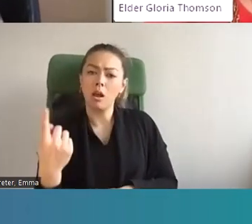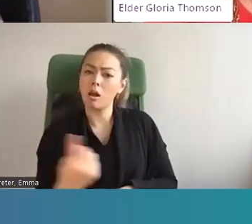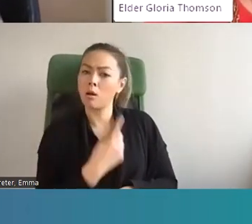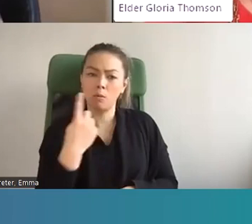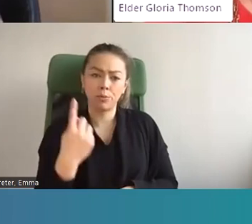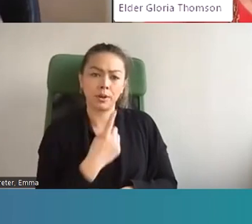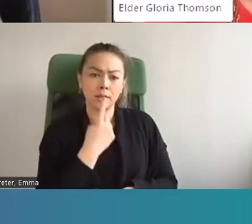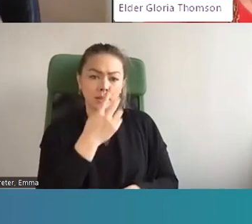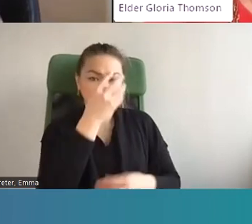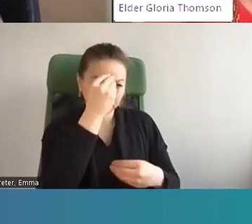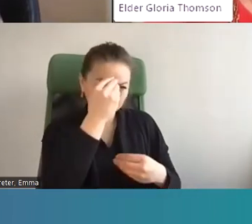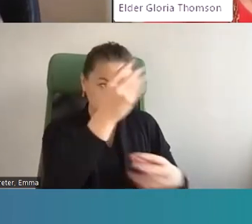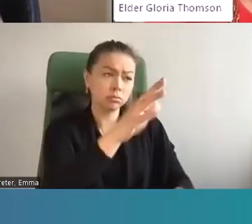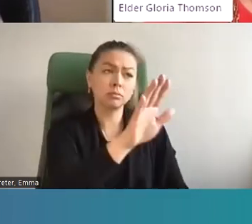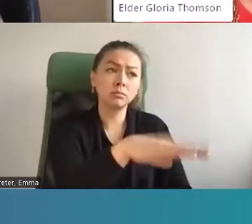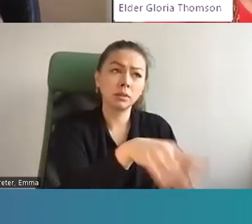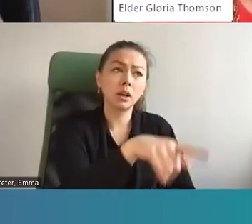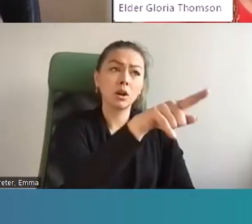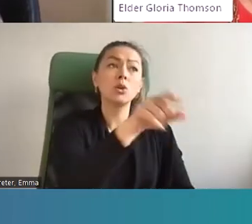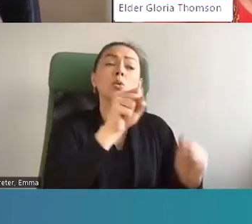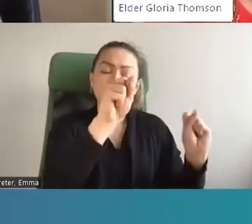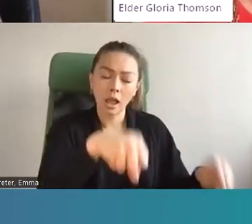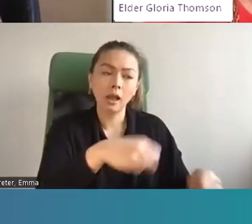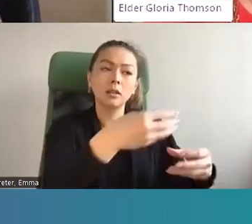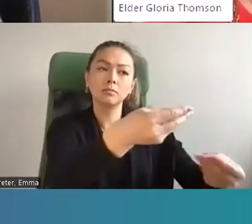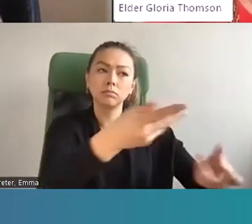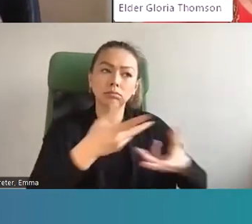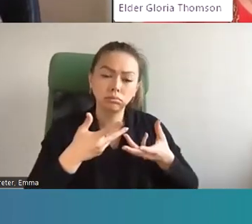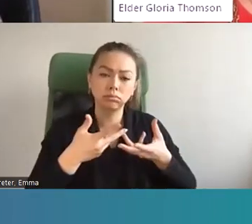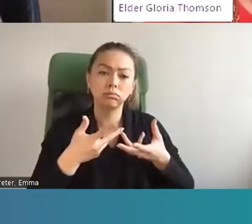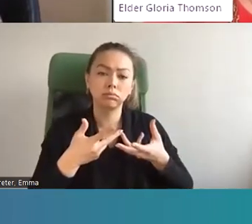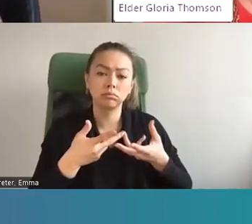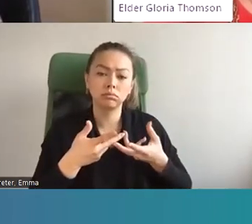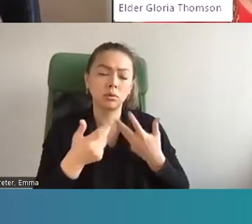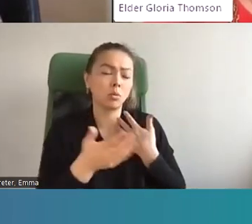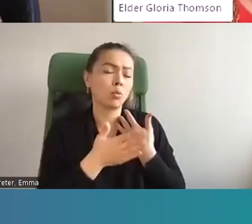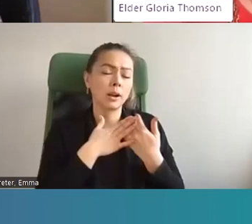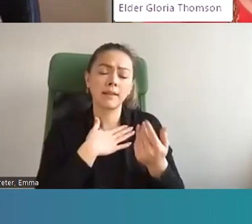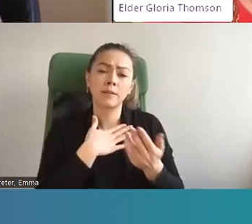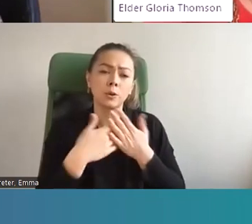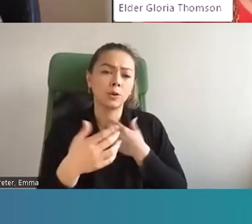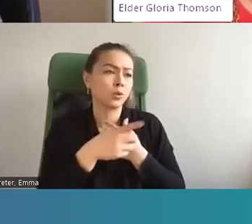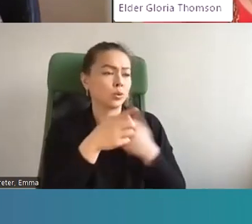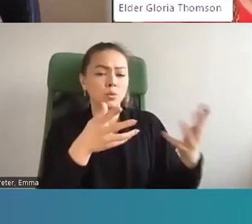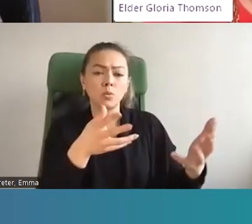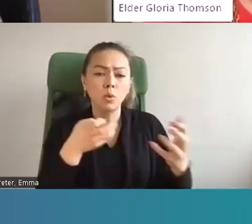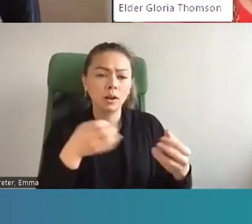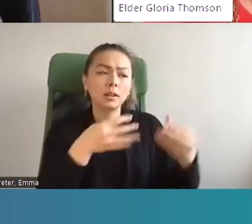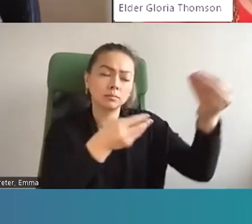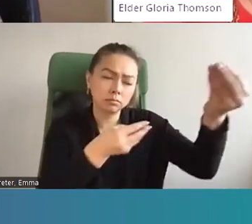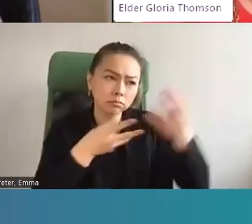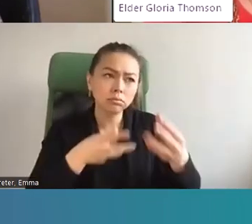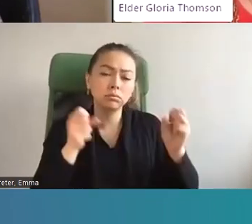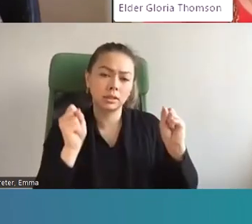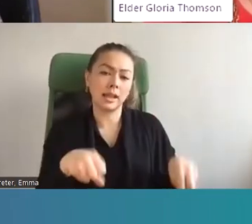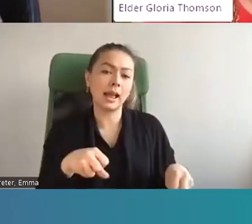can tell me whatever they want, and they can keep what is hurting them inside